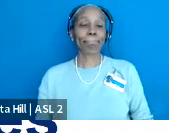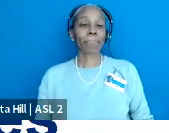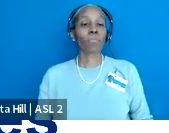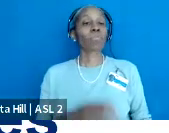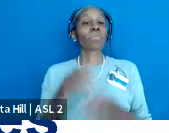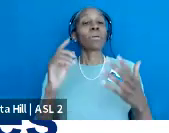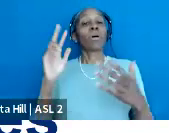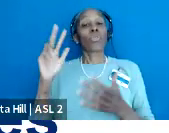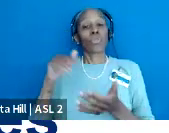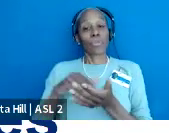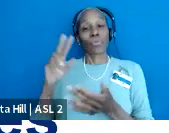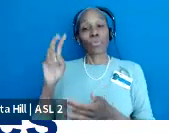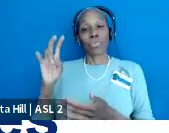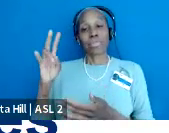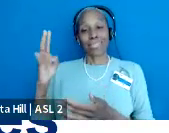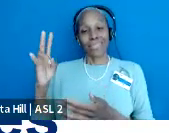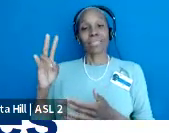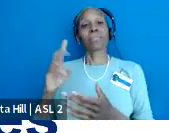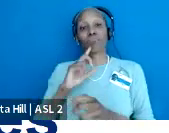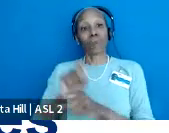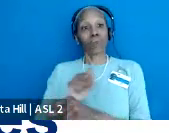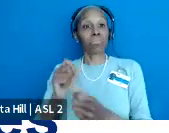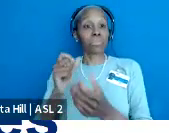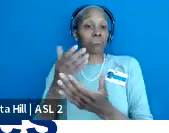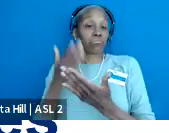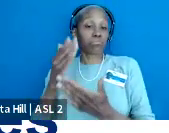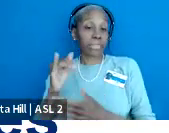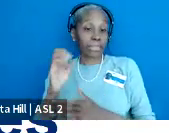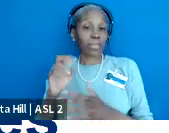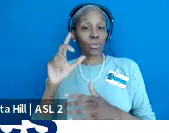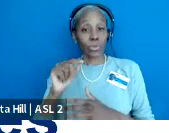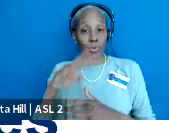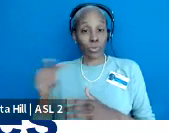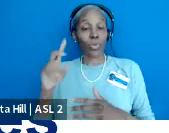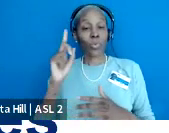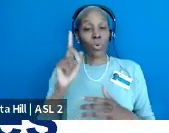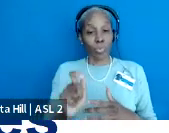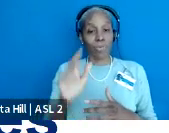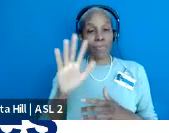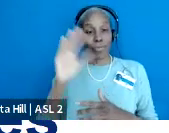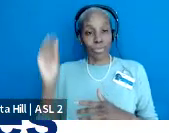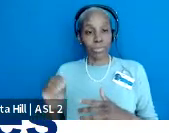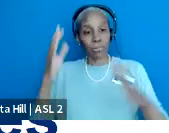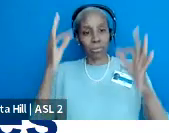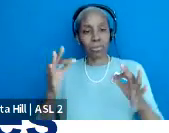Out of the 3,217 substantiated cases in 2022, there was 1.5% determined to be category